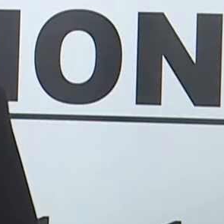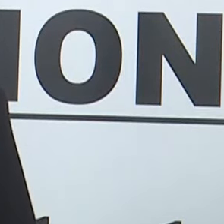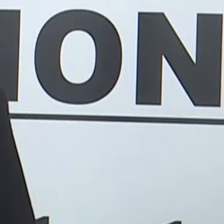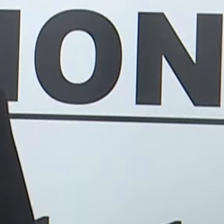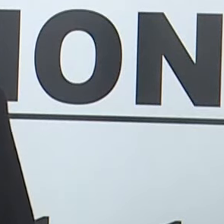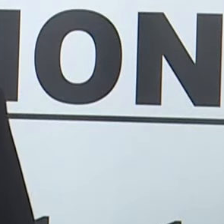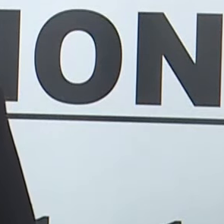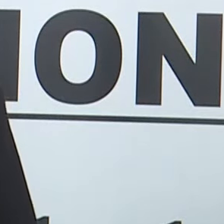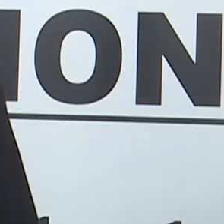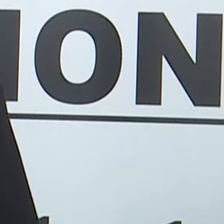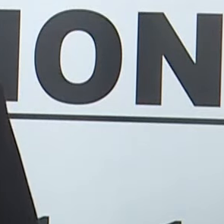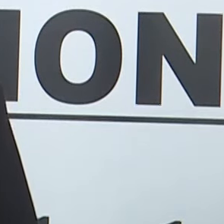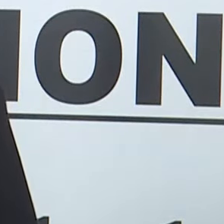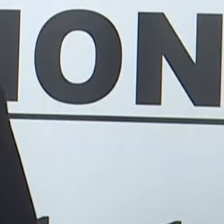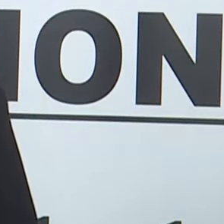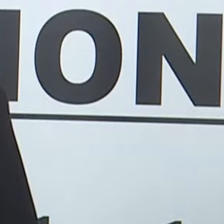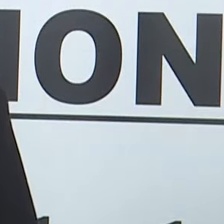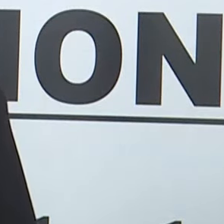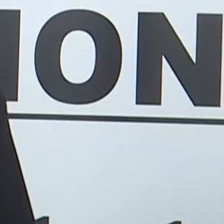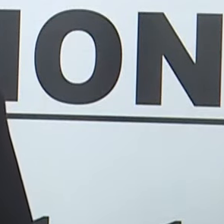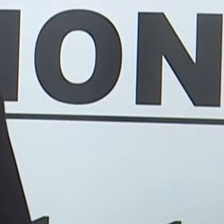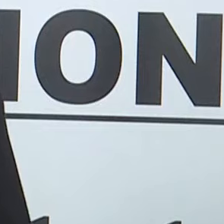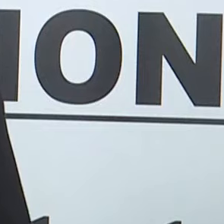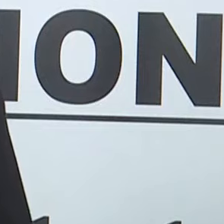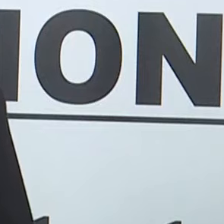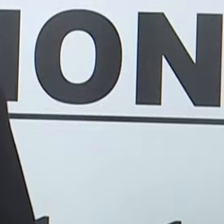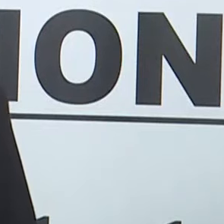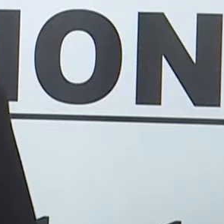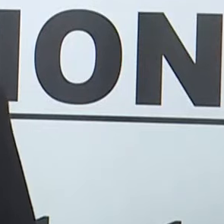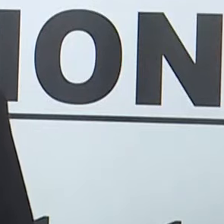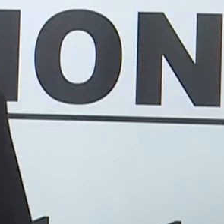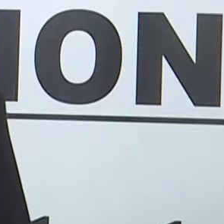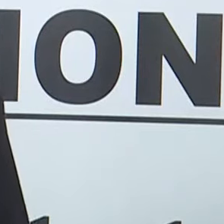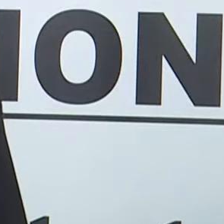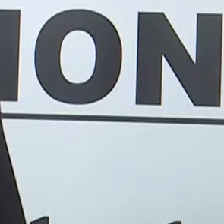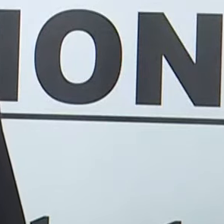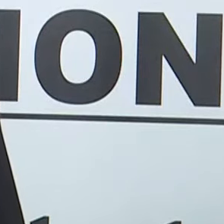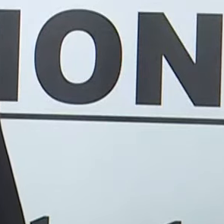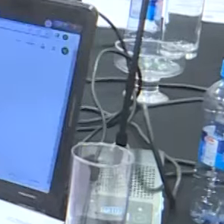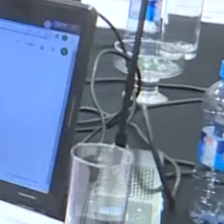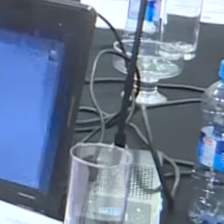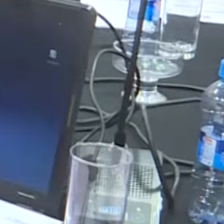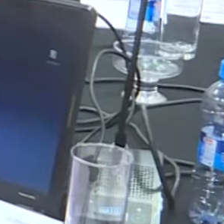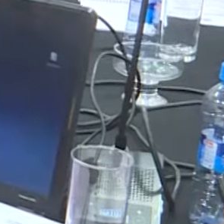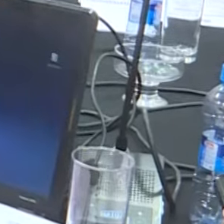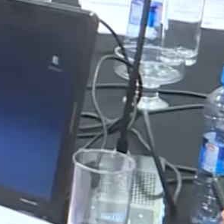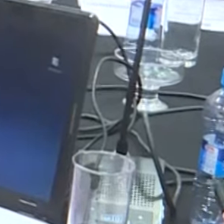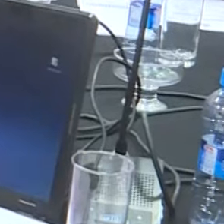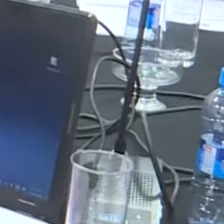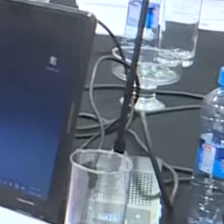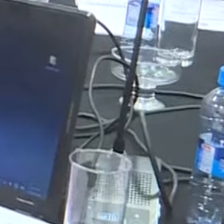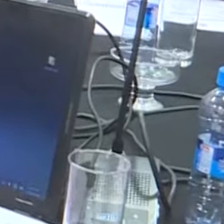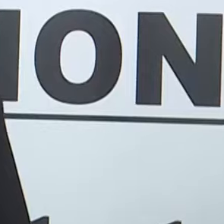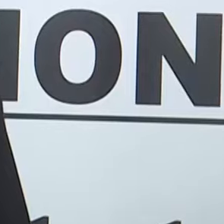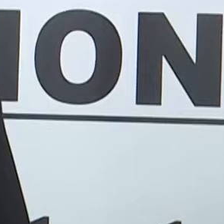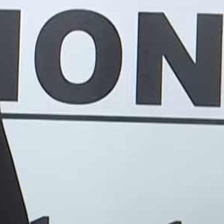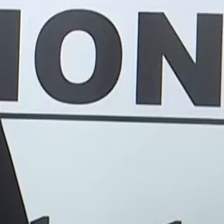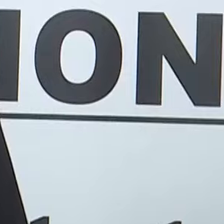critical synthesis of knowledge and information on the status of the trends in